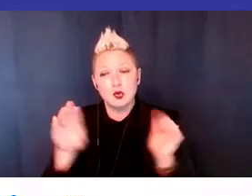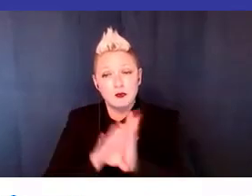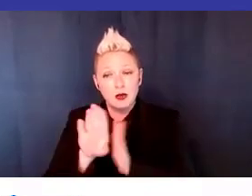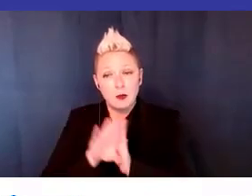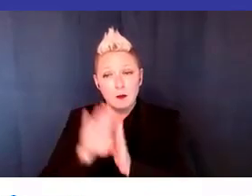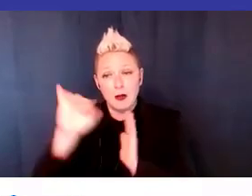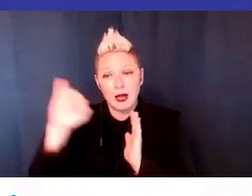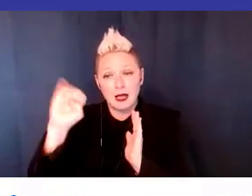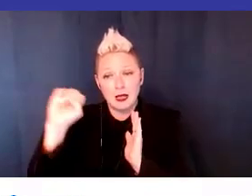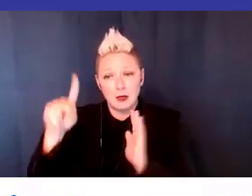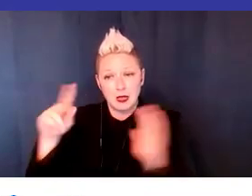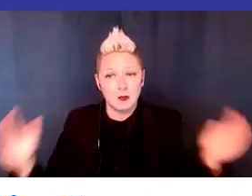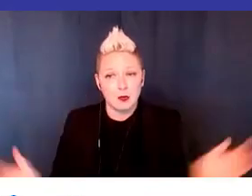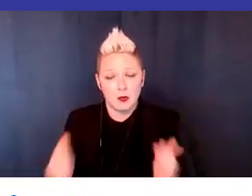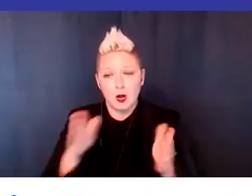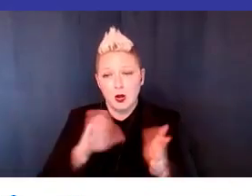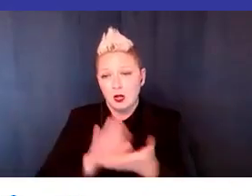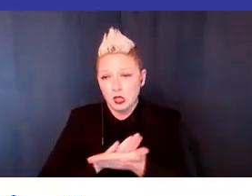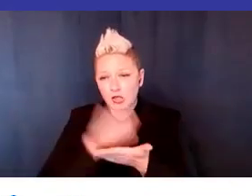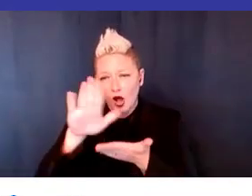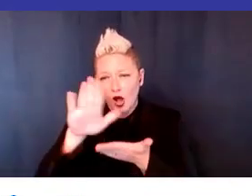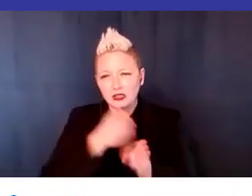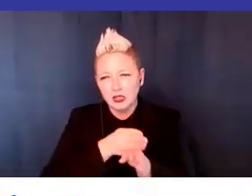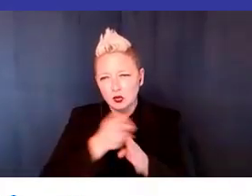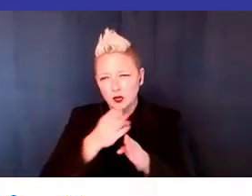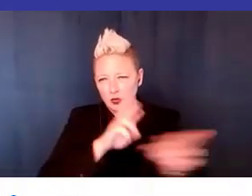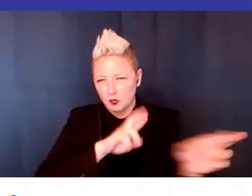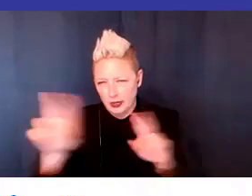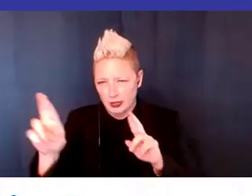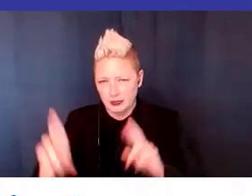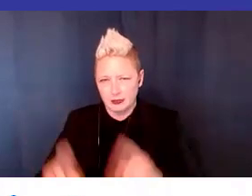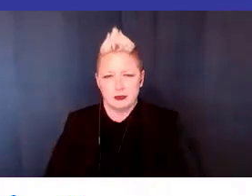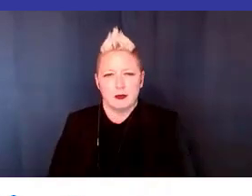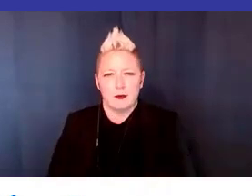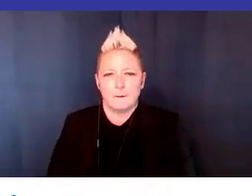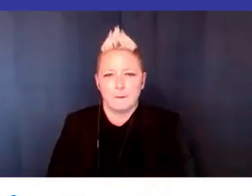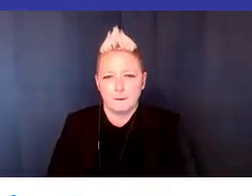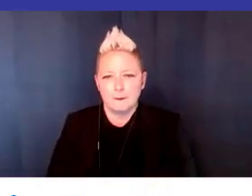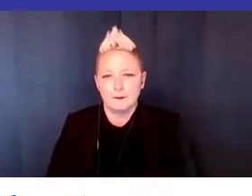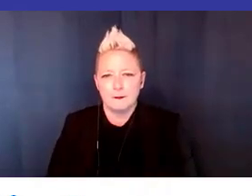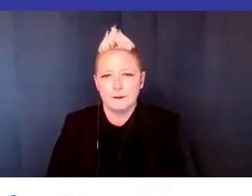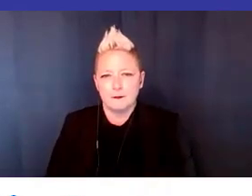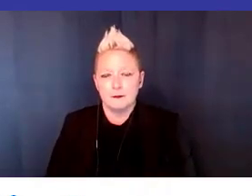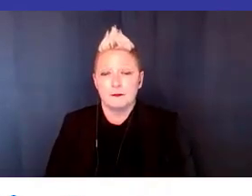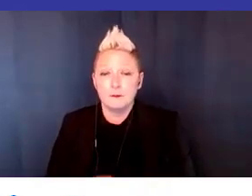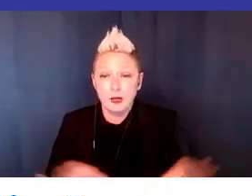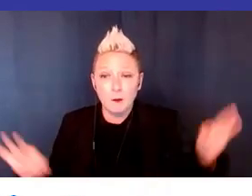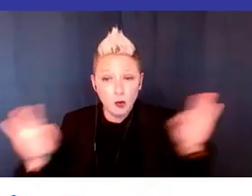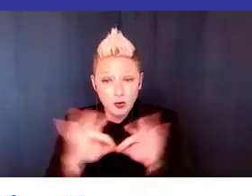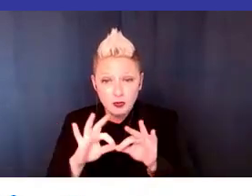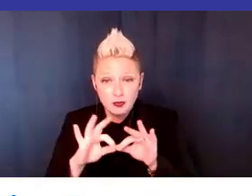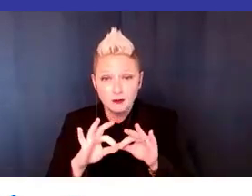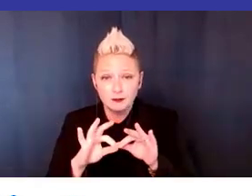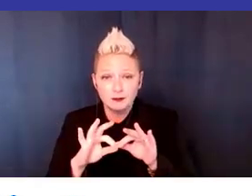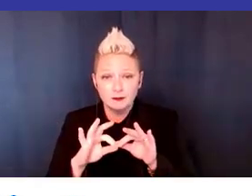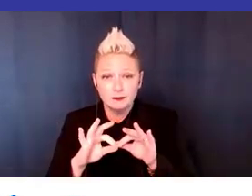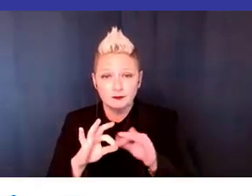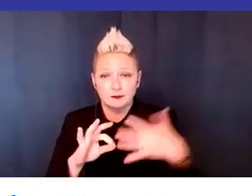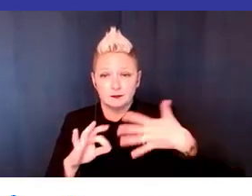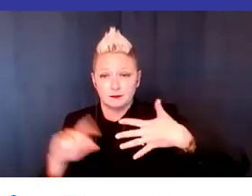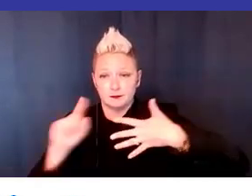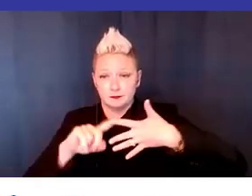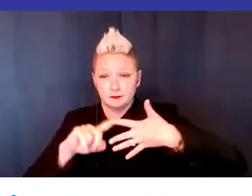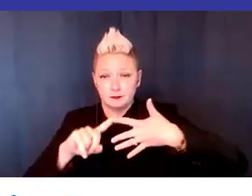that promote college and career readiness. Of particular importance are culturally responsive practices and